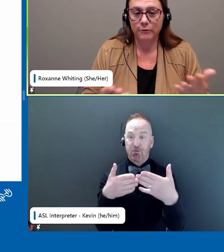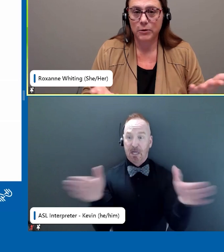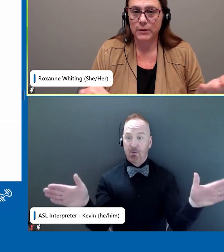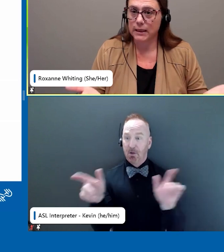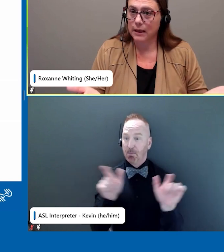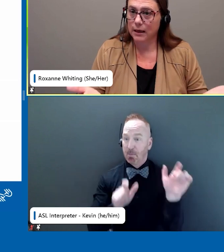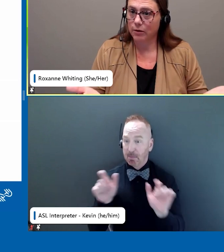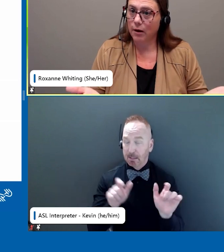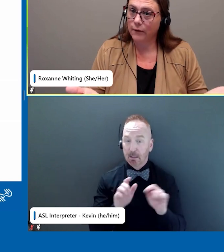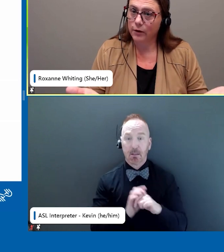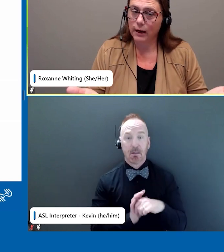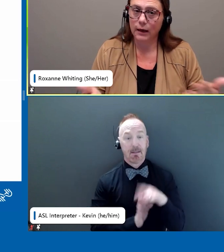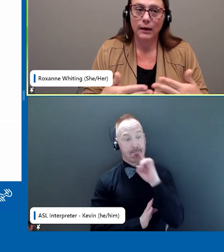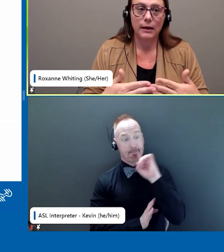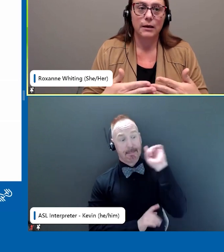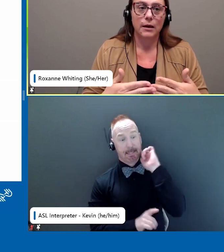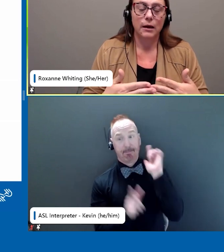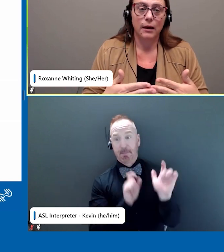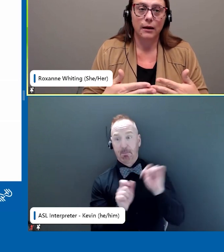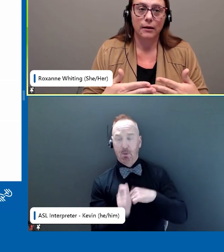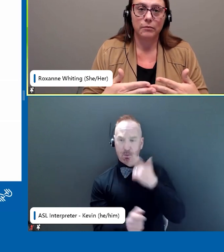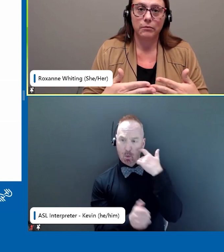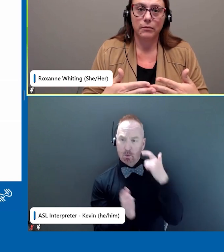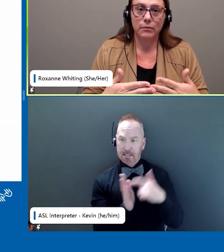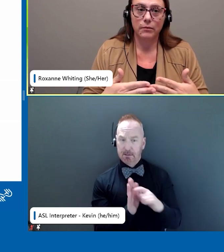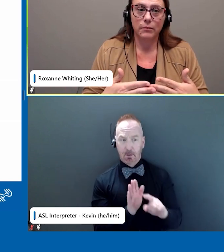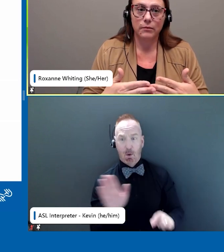if deaf people see that you're offering